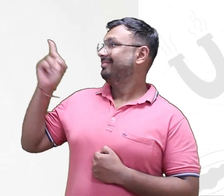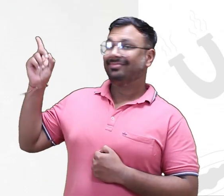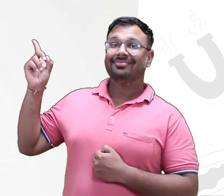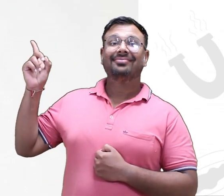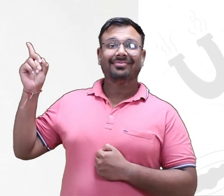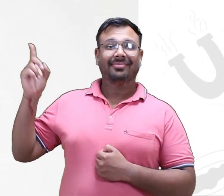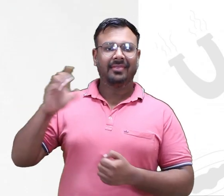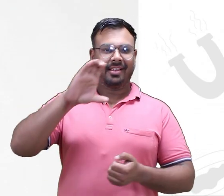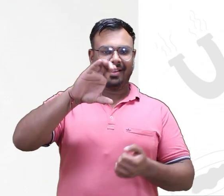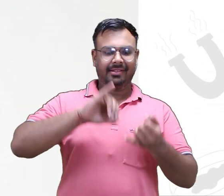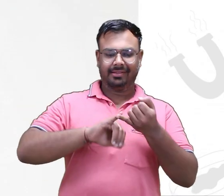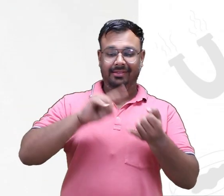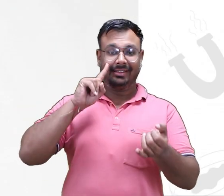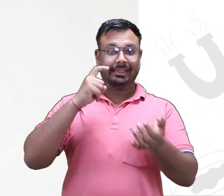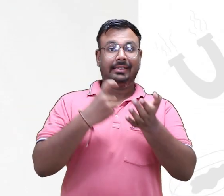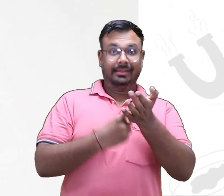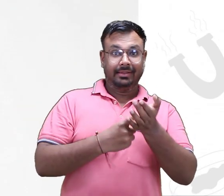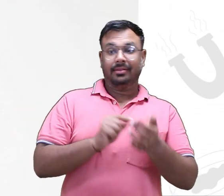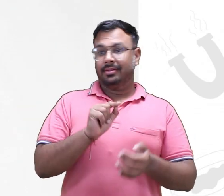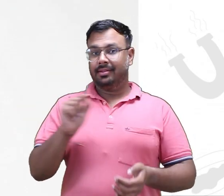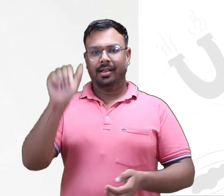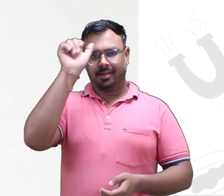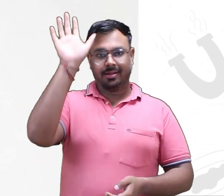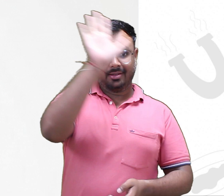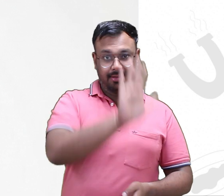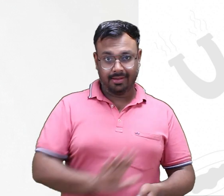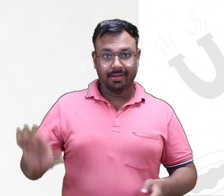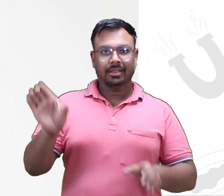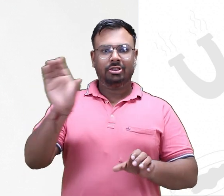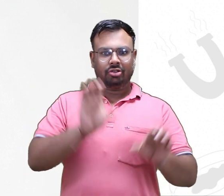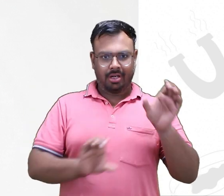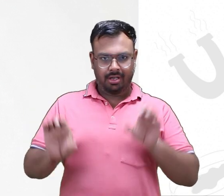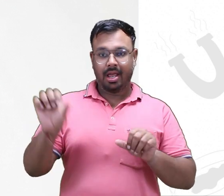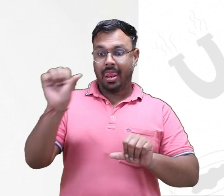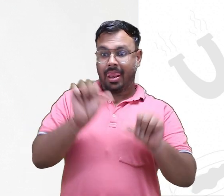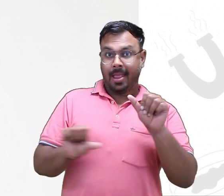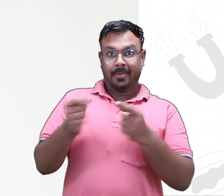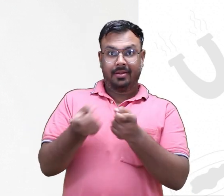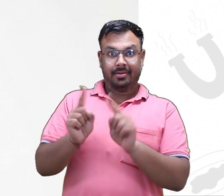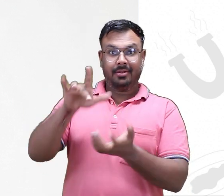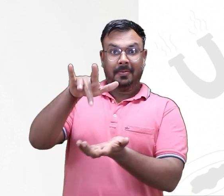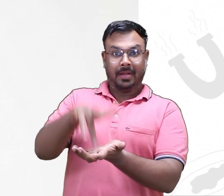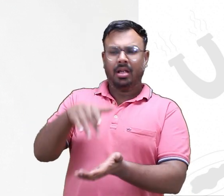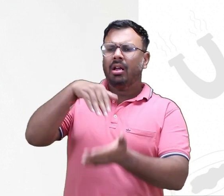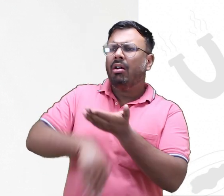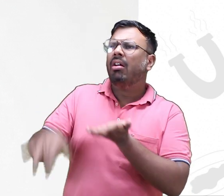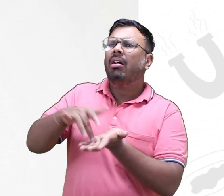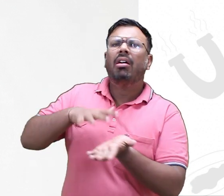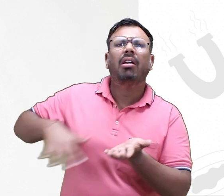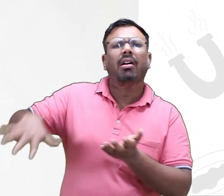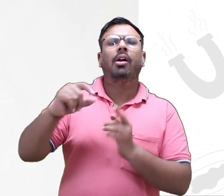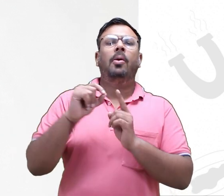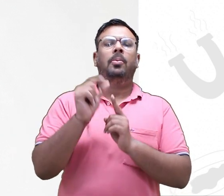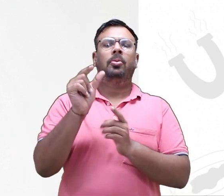This comic is presented as part of an initiative by CSIR NML Pune